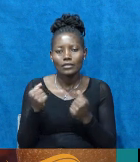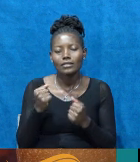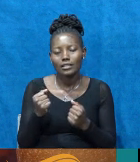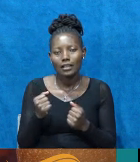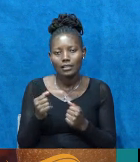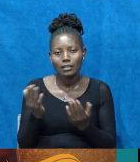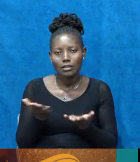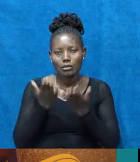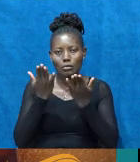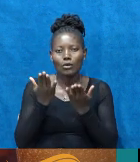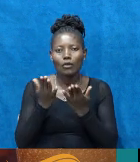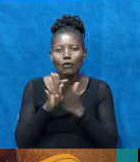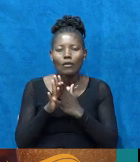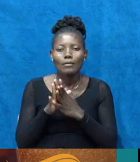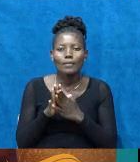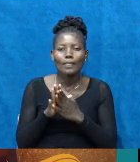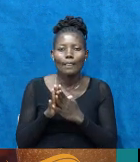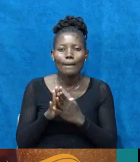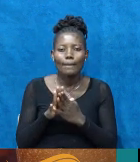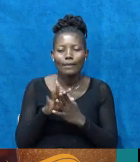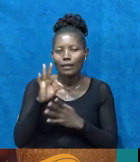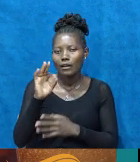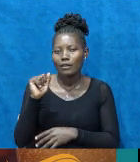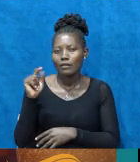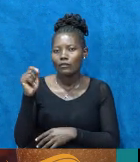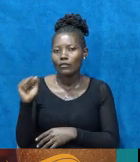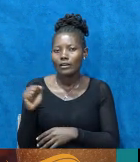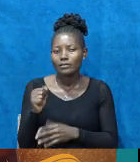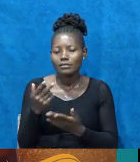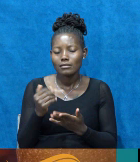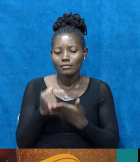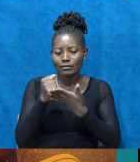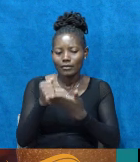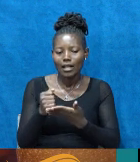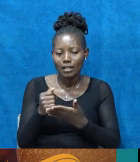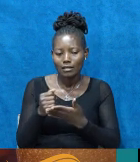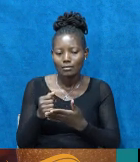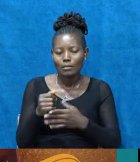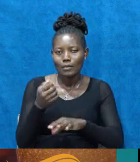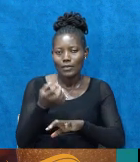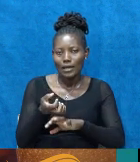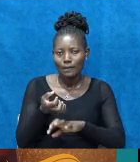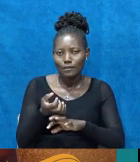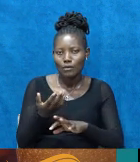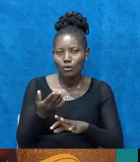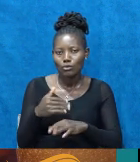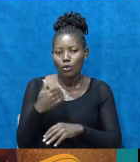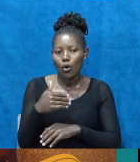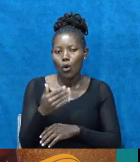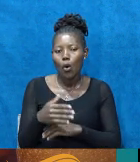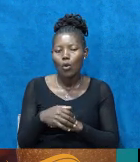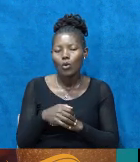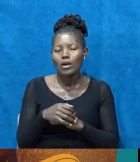muscle and also providing muscle strength and growth. Essential fats are another one. They usually keep the